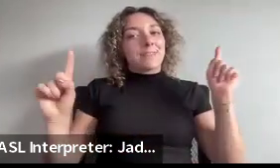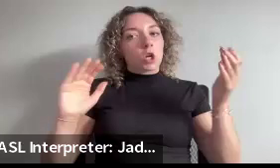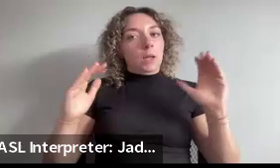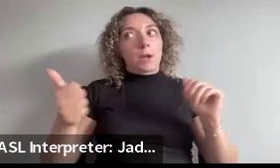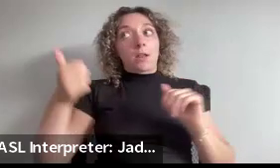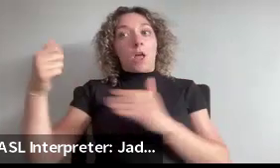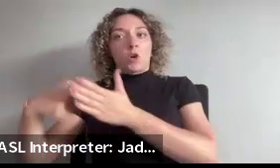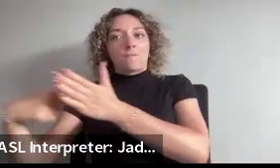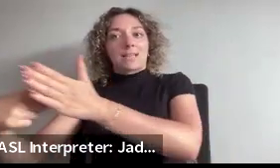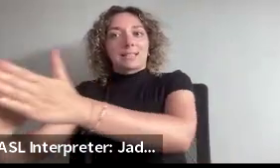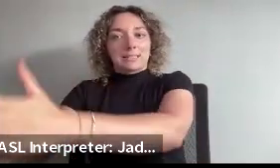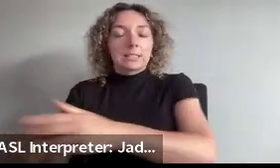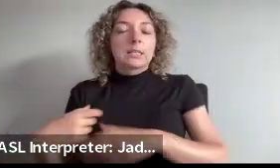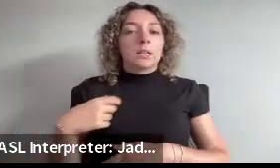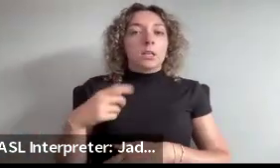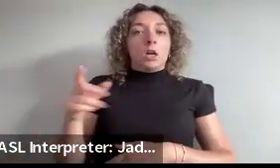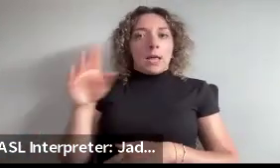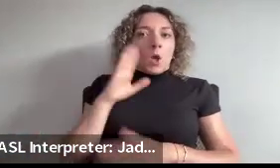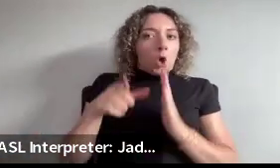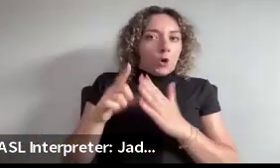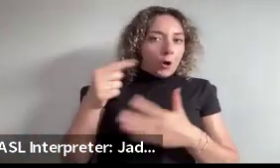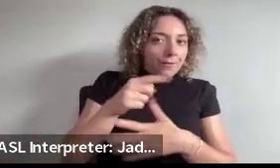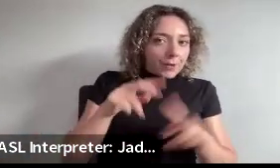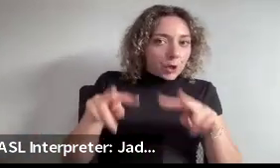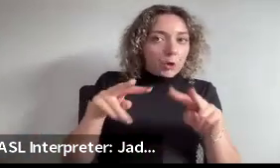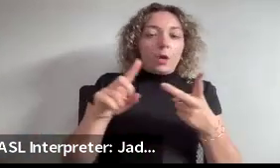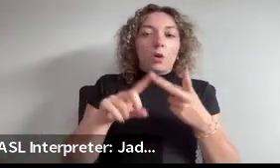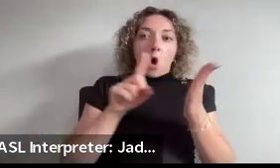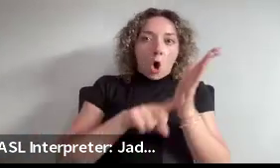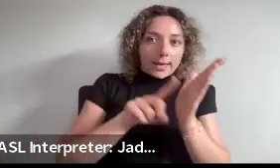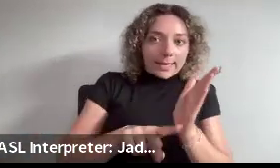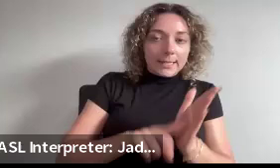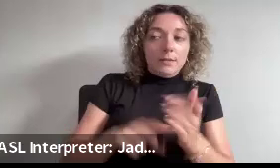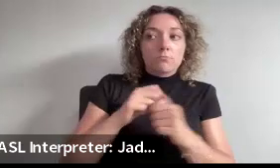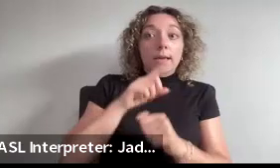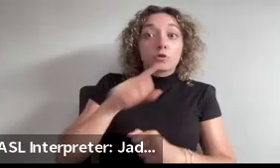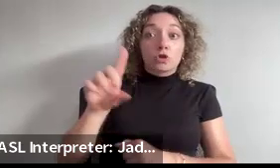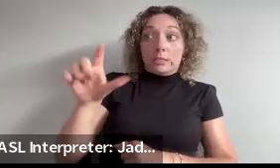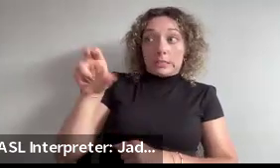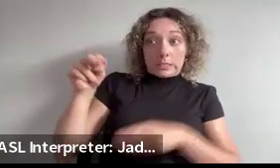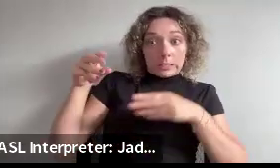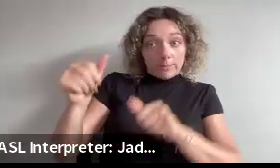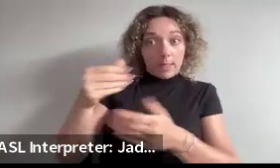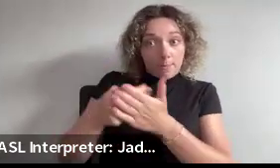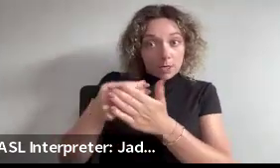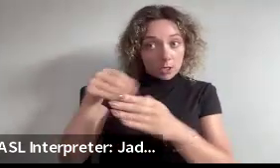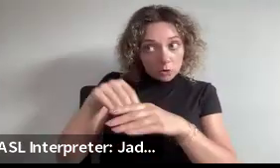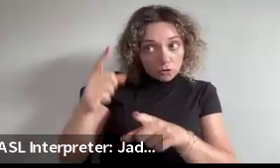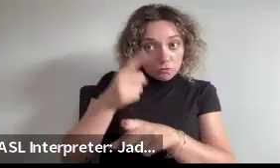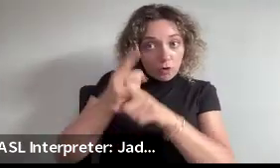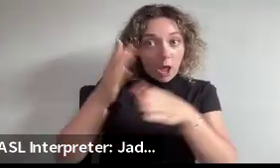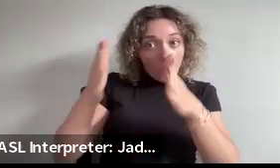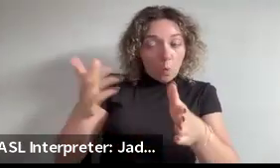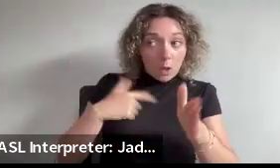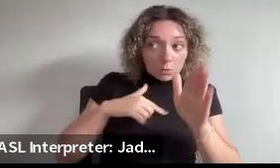up. So they'll review that, audit it, make sure the dean spent the money as they selected, and then they report back